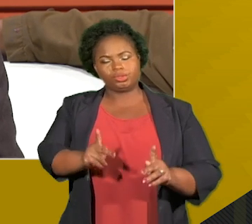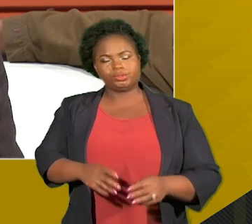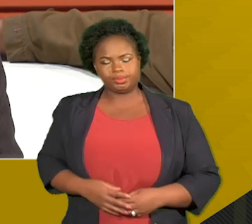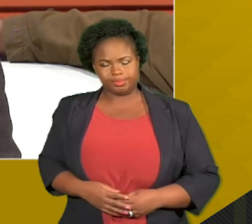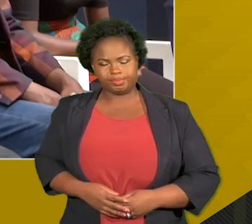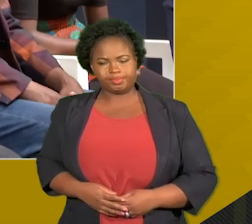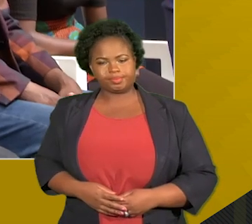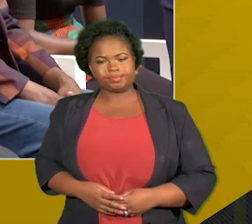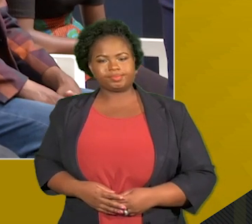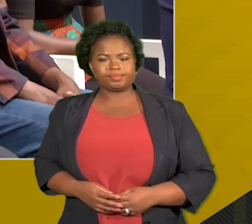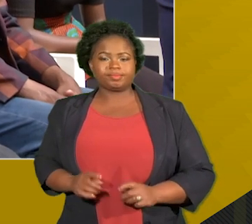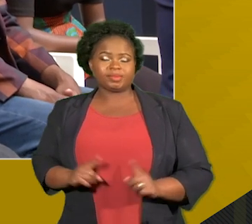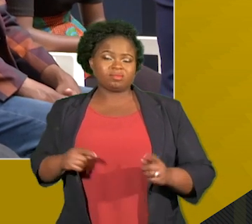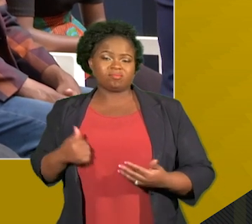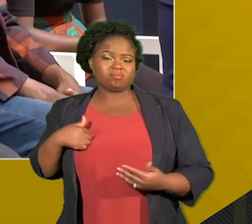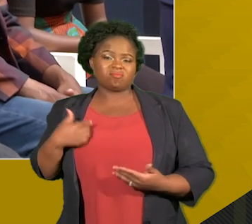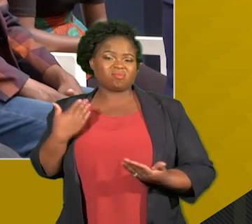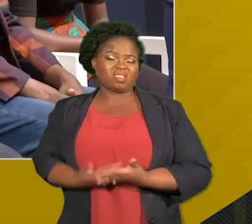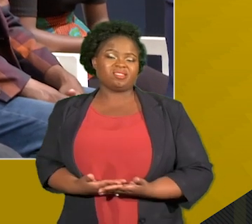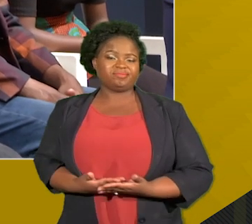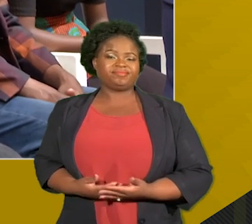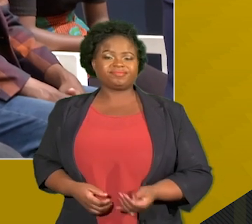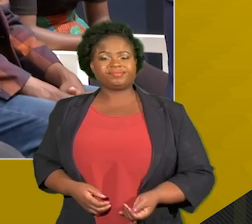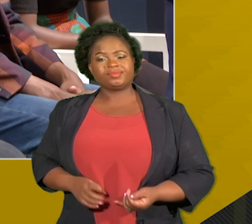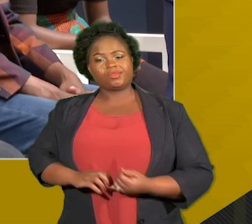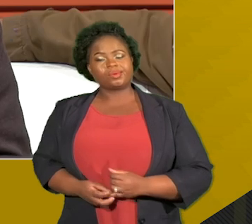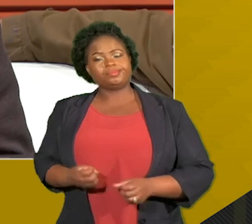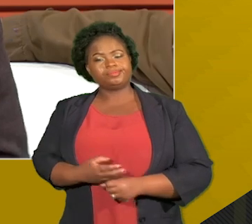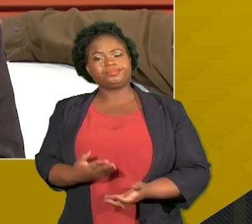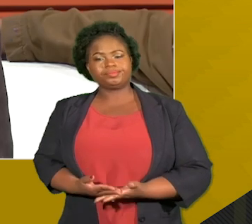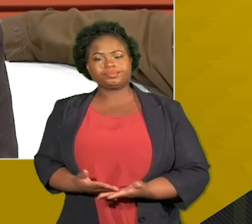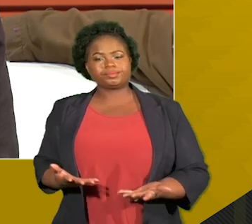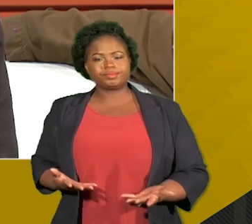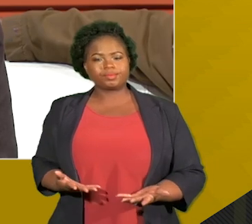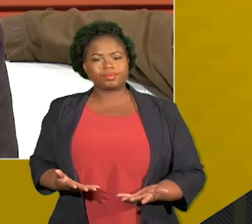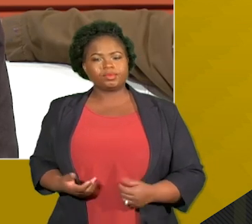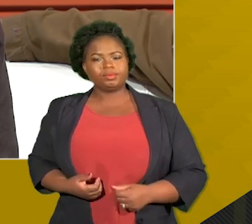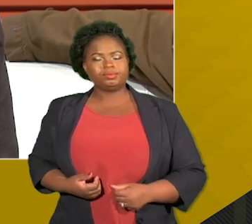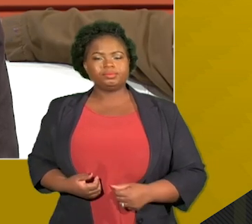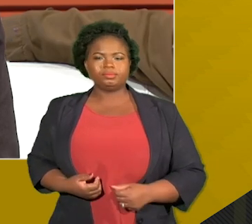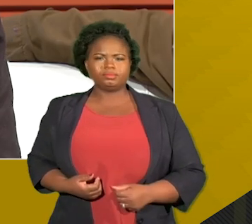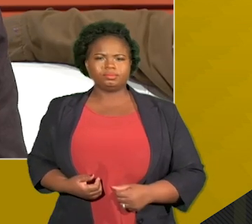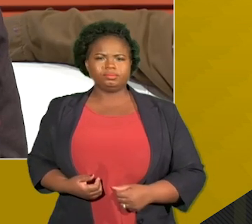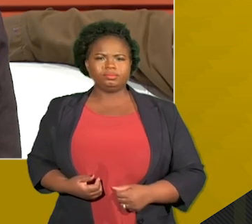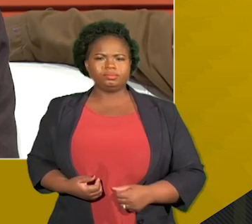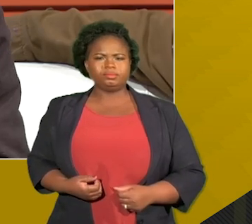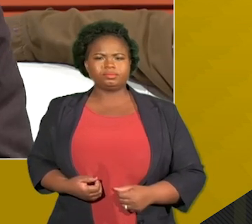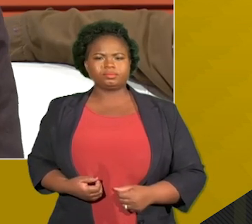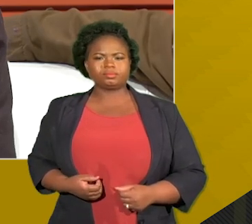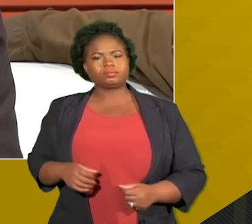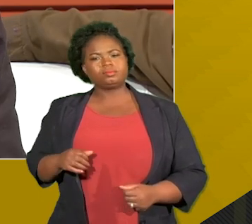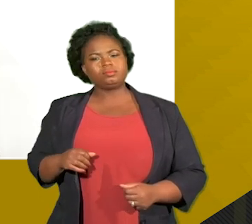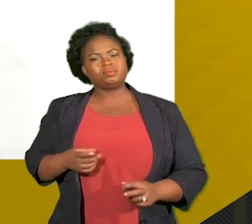practice, right? So I can go into a space with William Kentridge and deal with that kind of pomp and ceremony of this